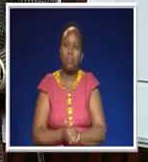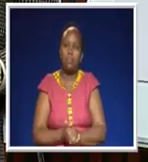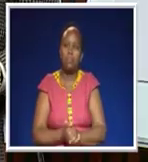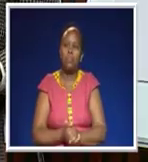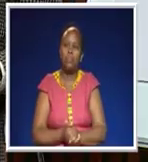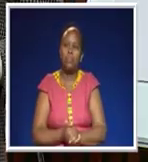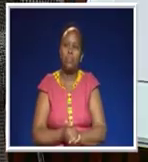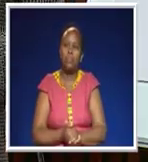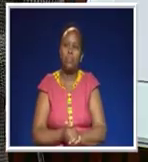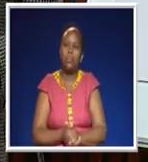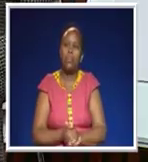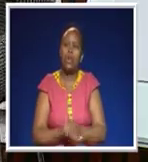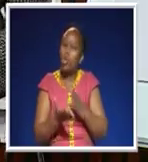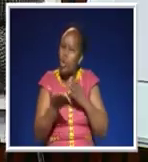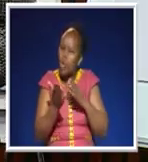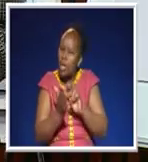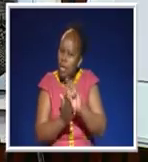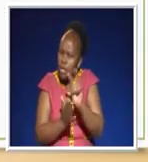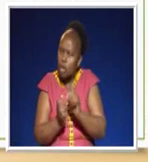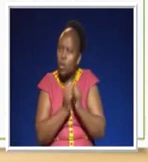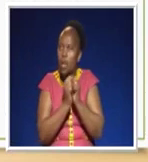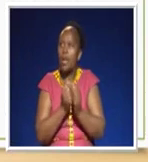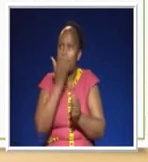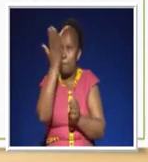Well, we can go through the meaning together.